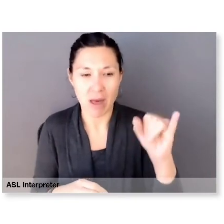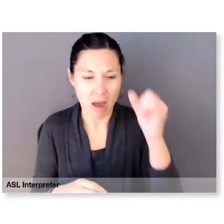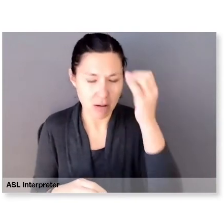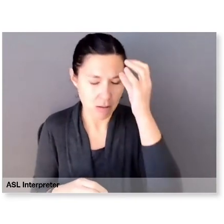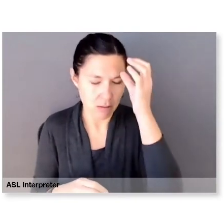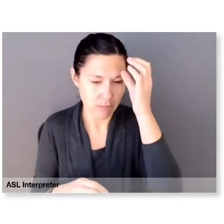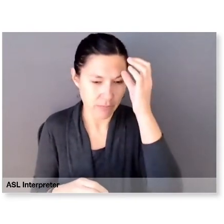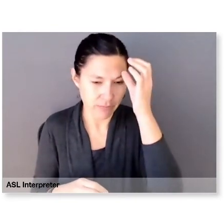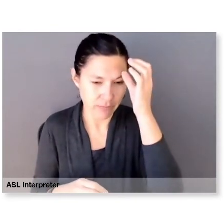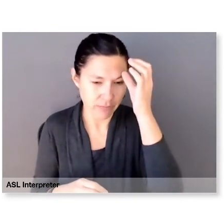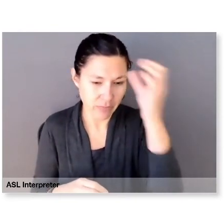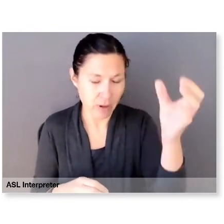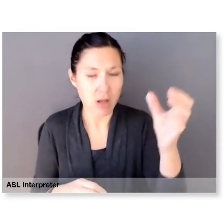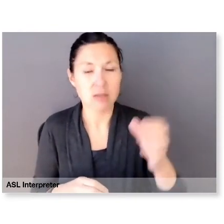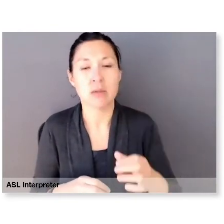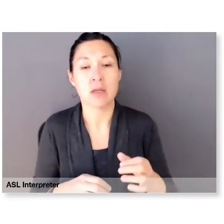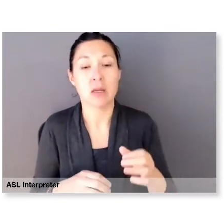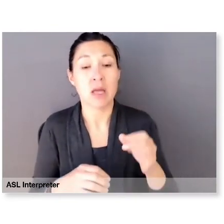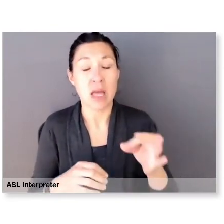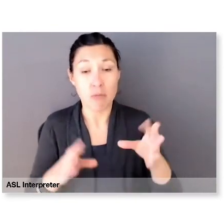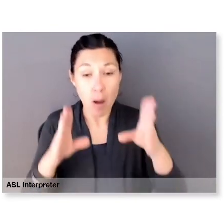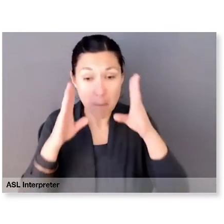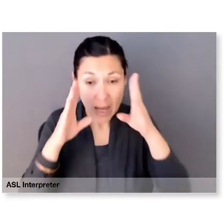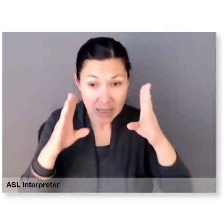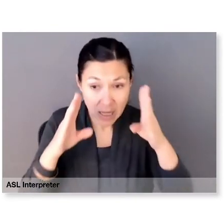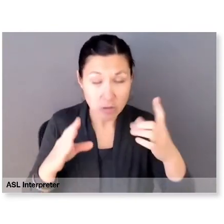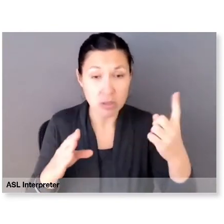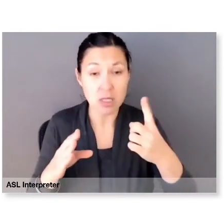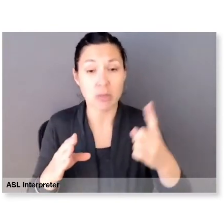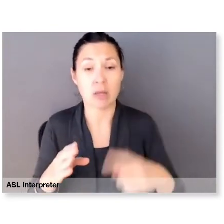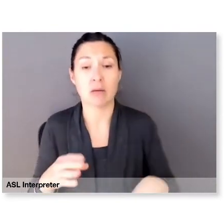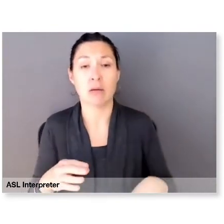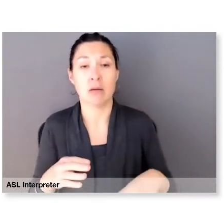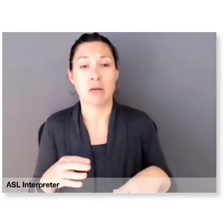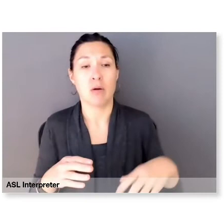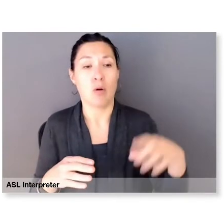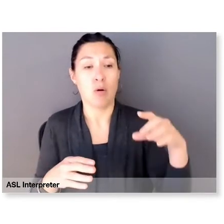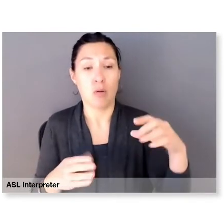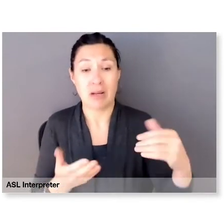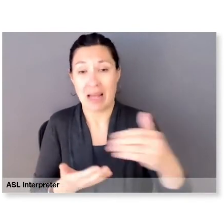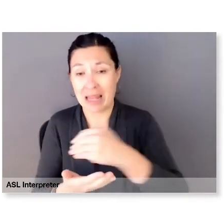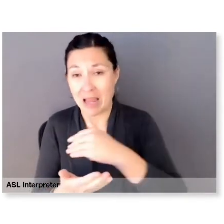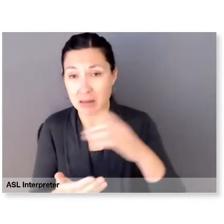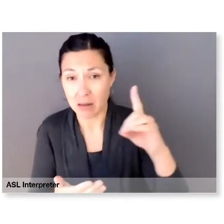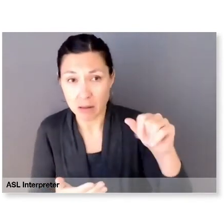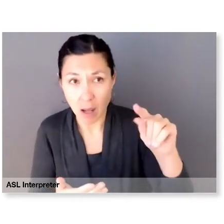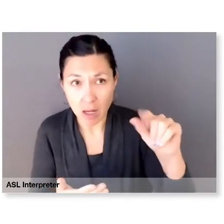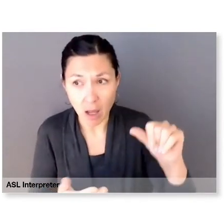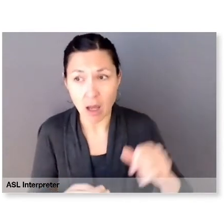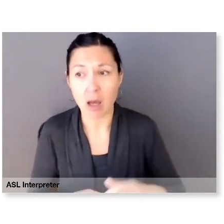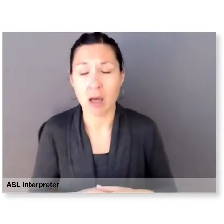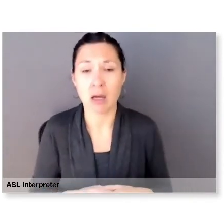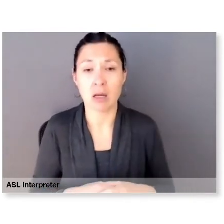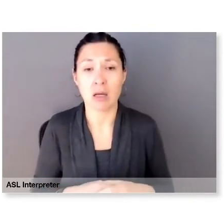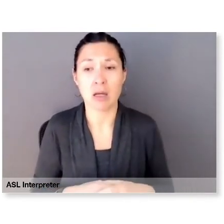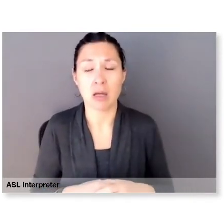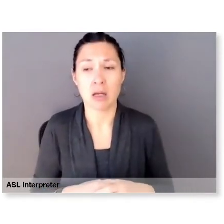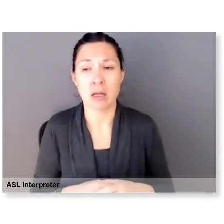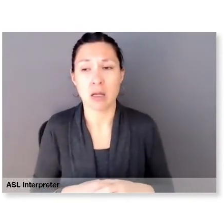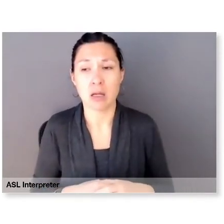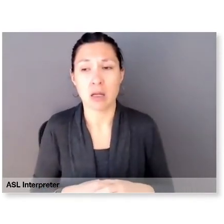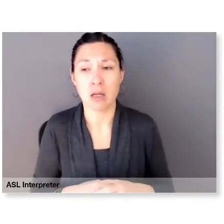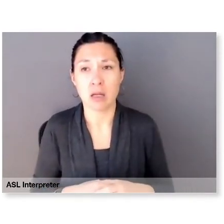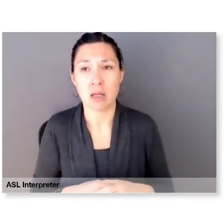to things, collecting data on issues, that oftentimes we, and moving away from